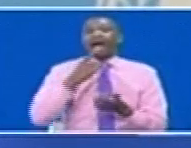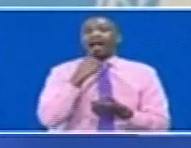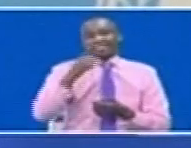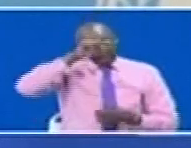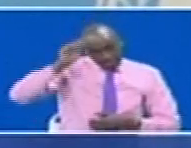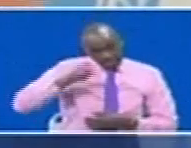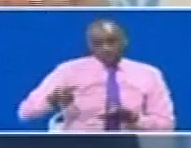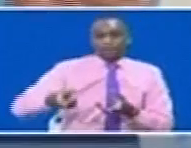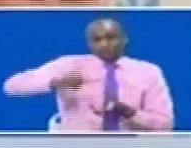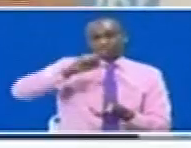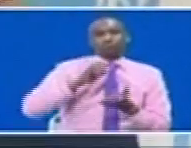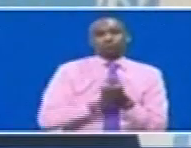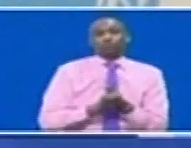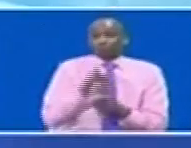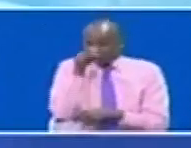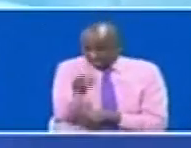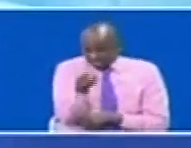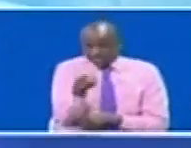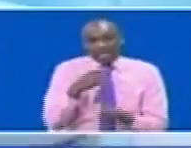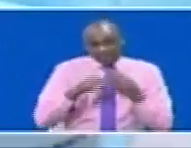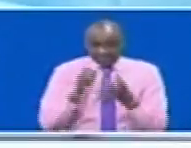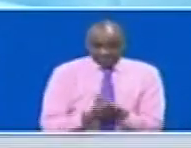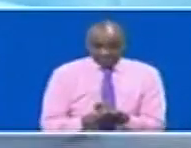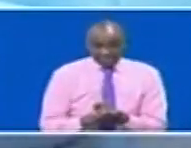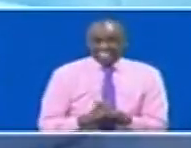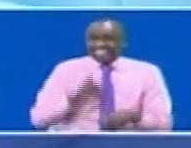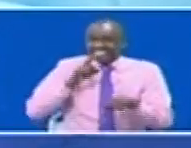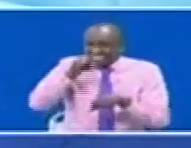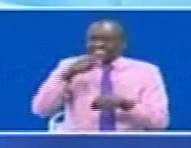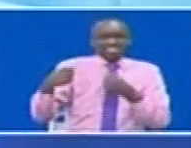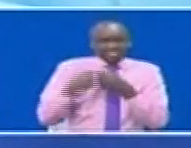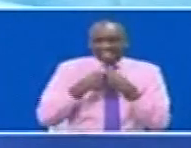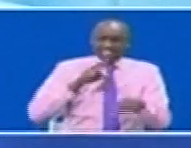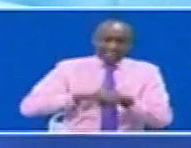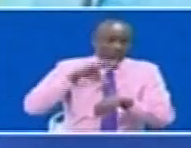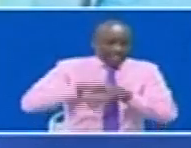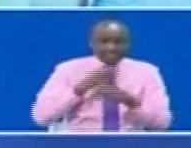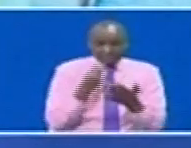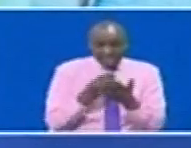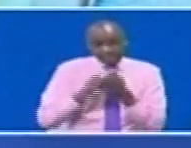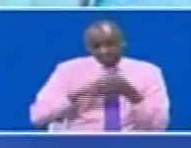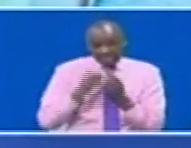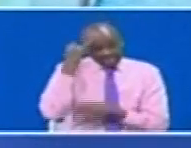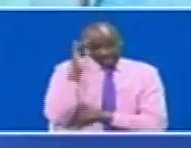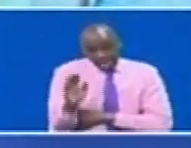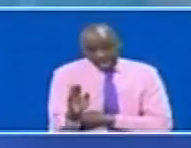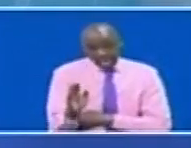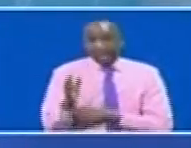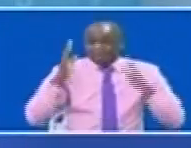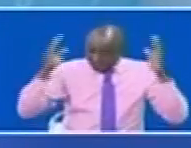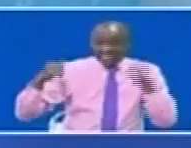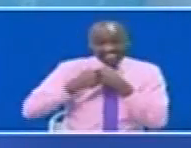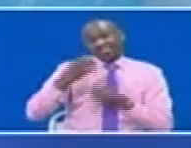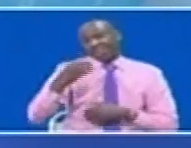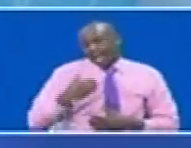million shillings to cater for this event. While most startups are challenged in raising capital to support their ideas, the even bigger challenge